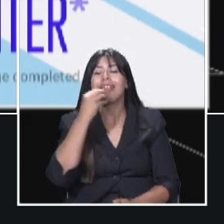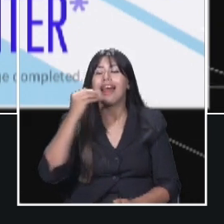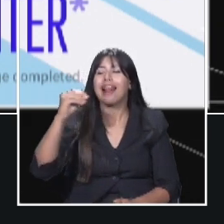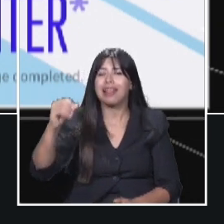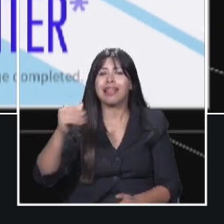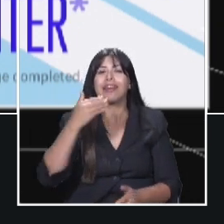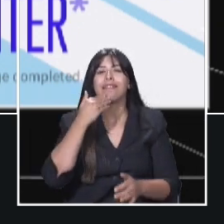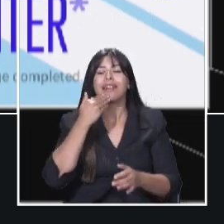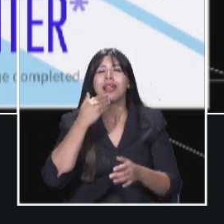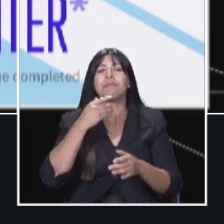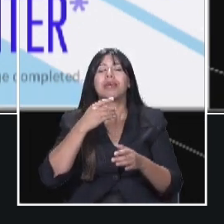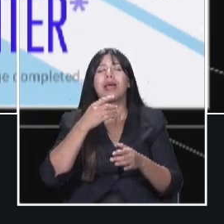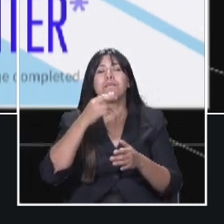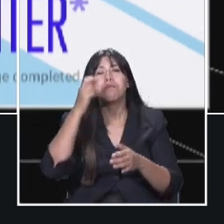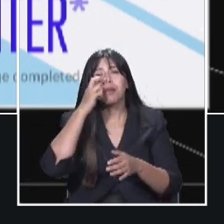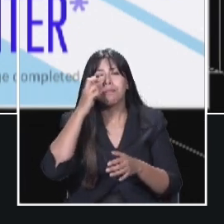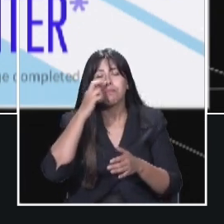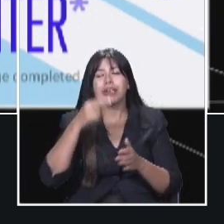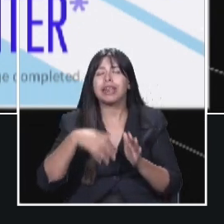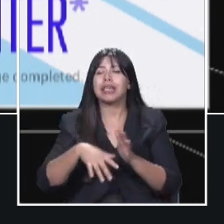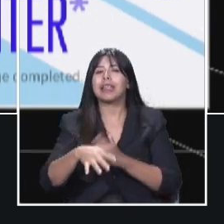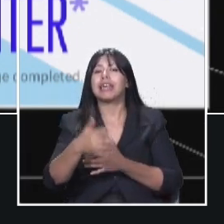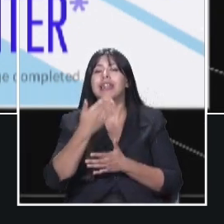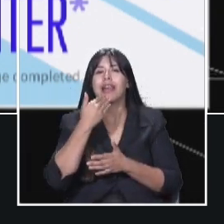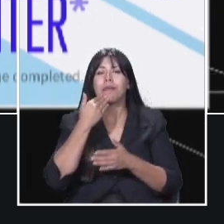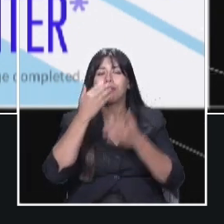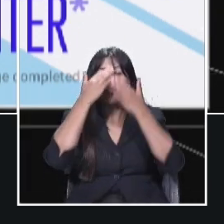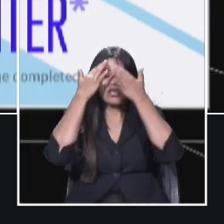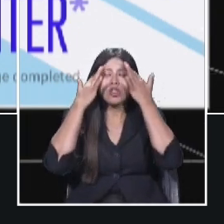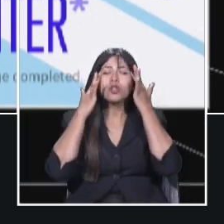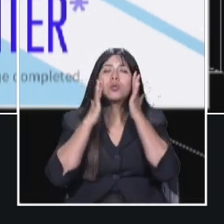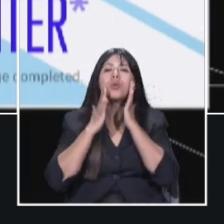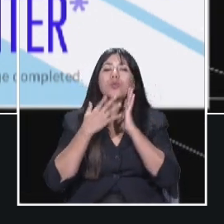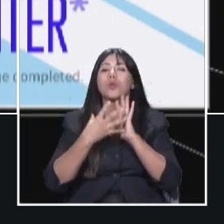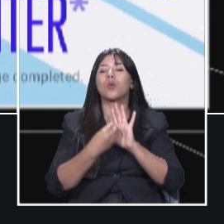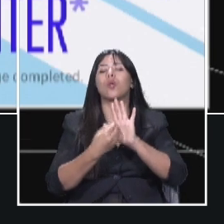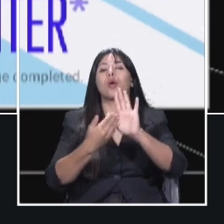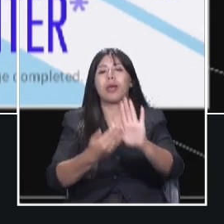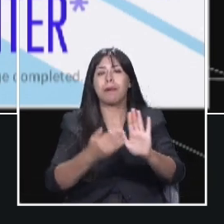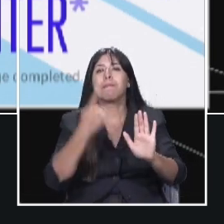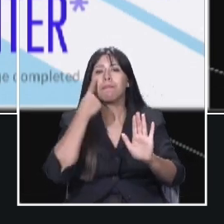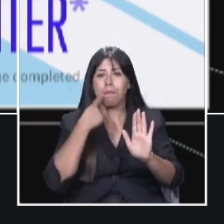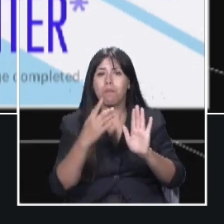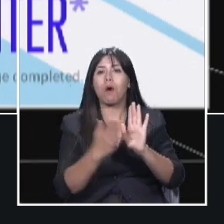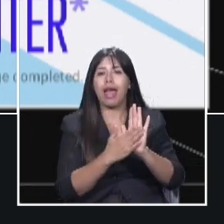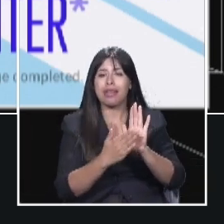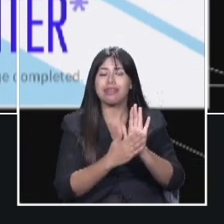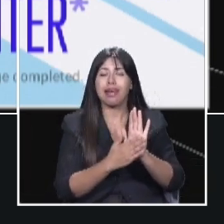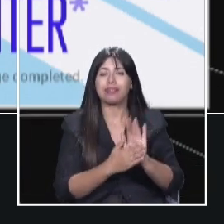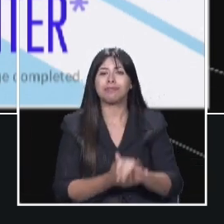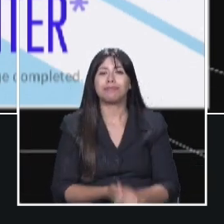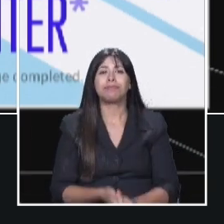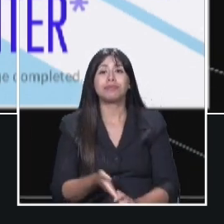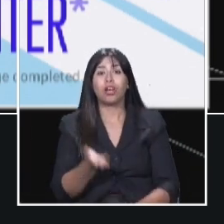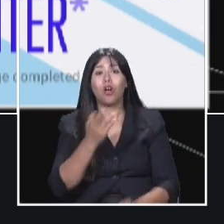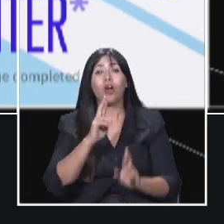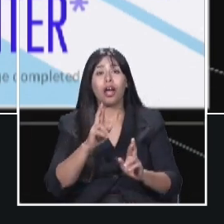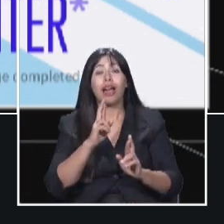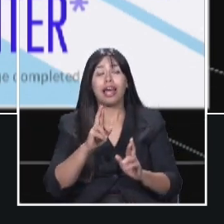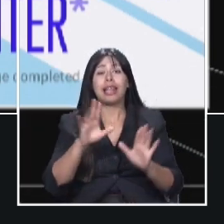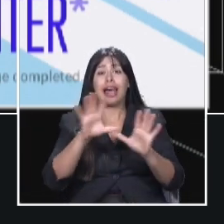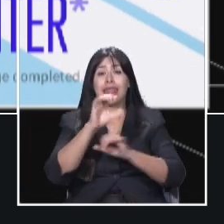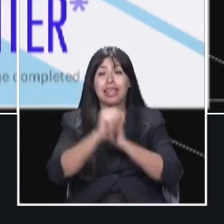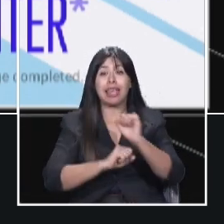In fact, our goal by the end of this decade is to have this technology in 10 million homes in the United States